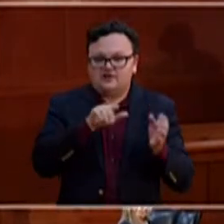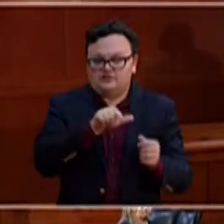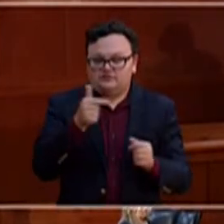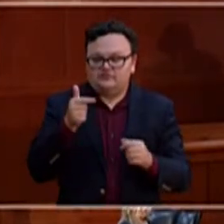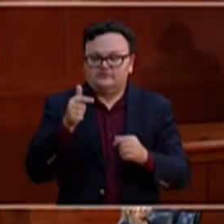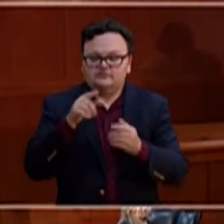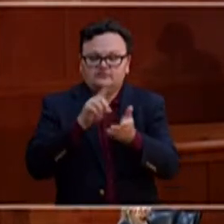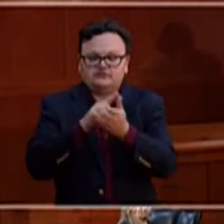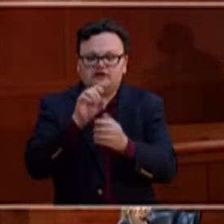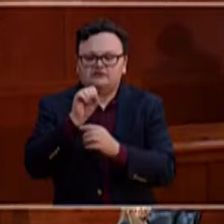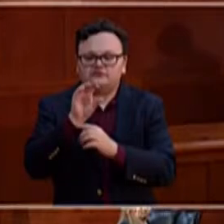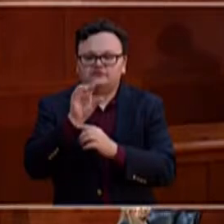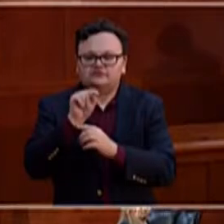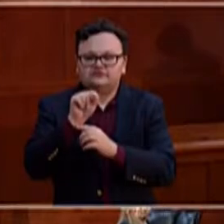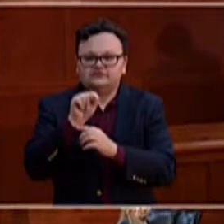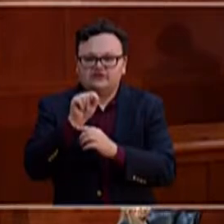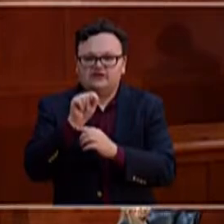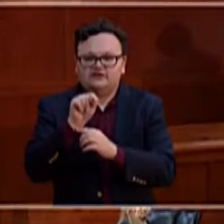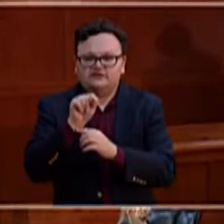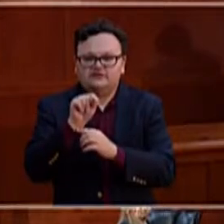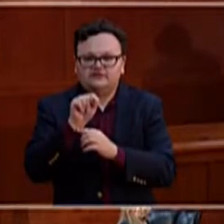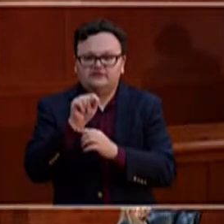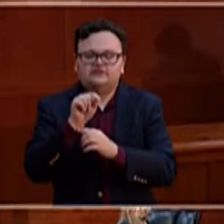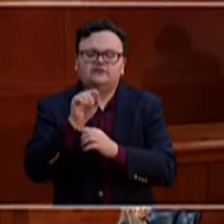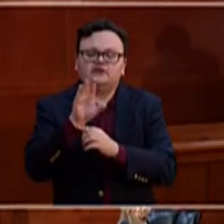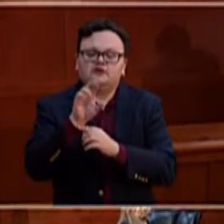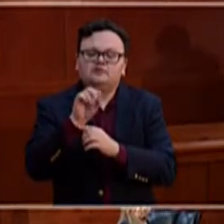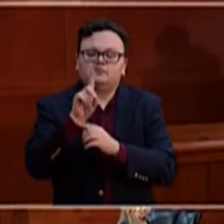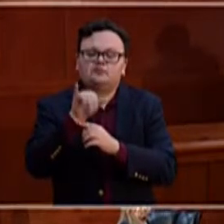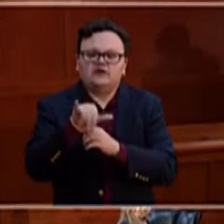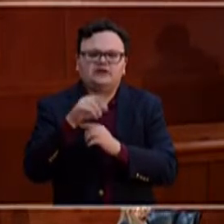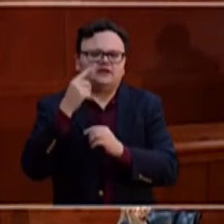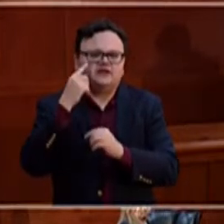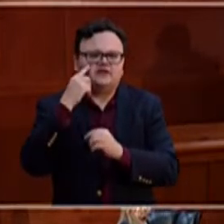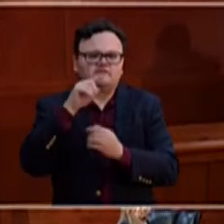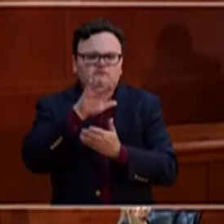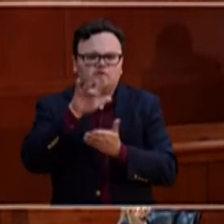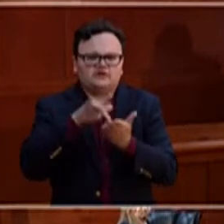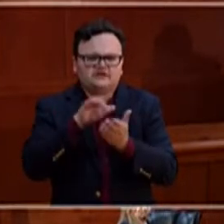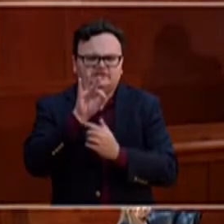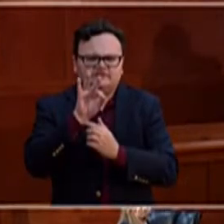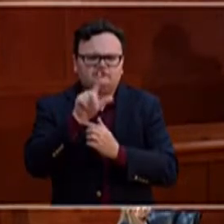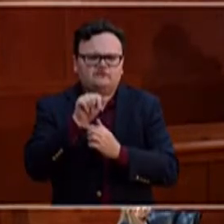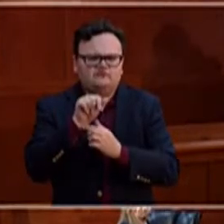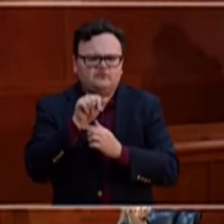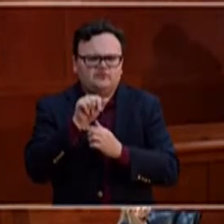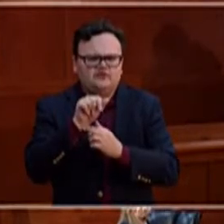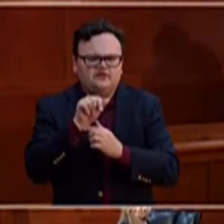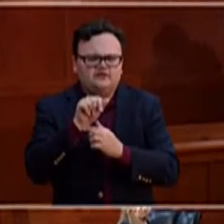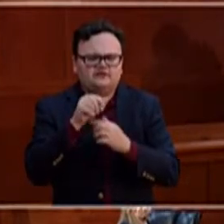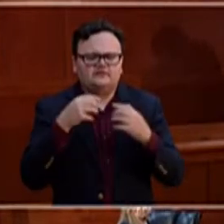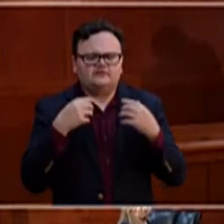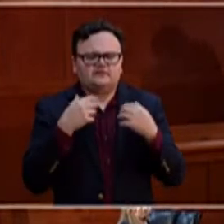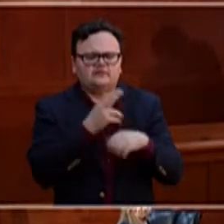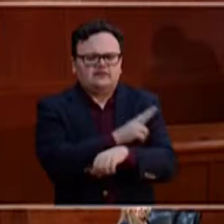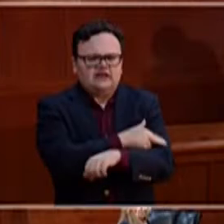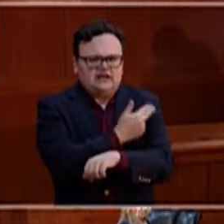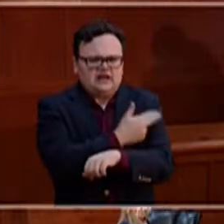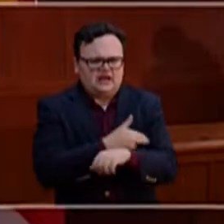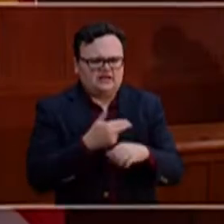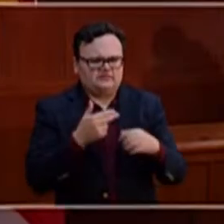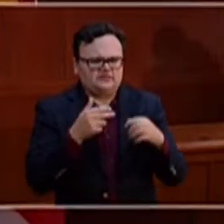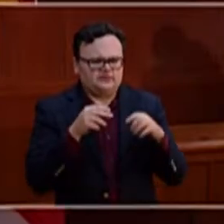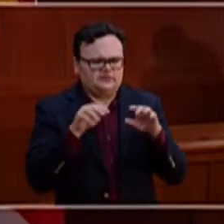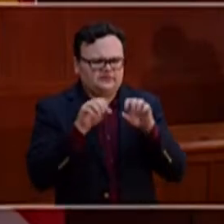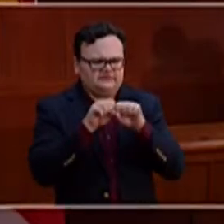Ambulatory Services for the Advent Health Central Florida Division. Dr. Brady? Thank you, Governor. So as